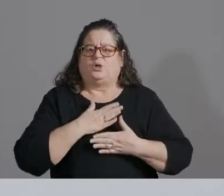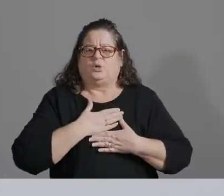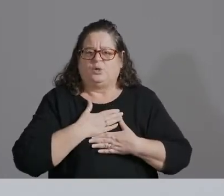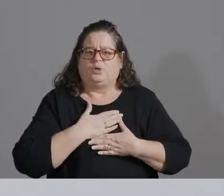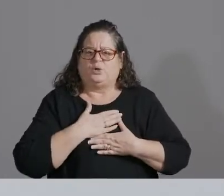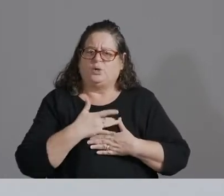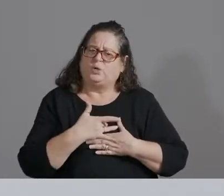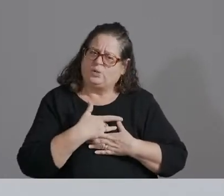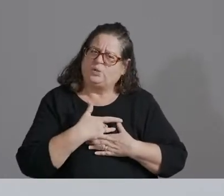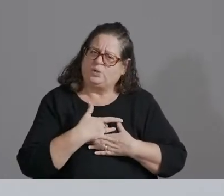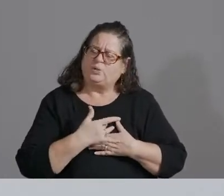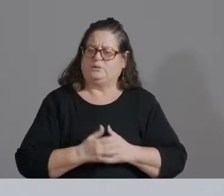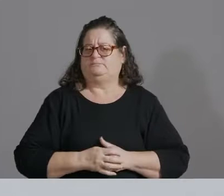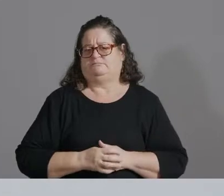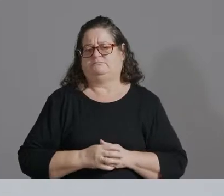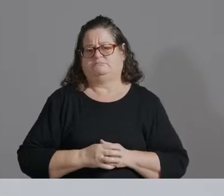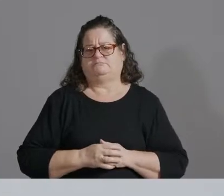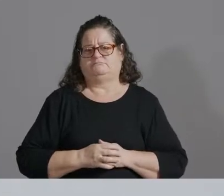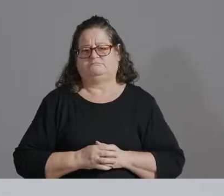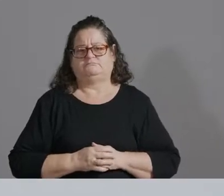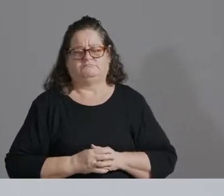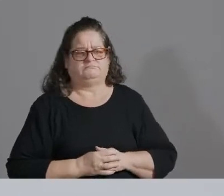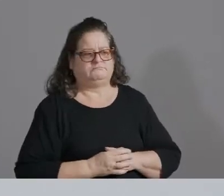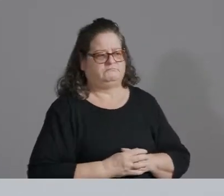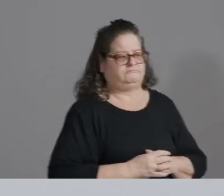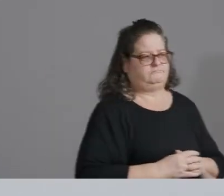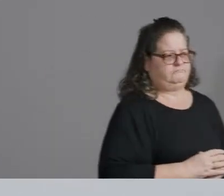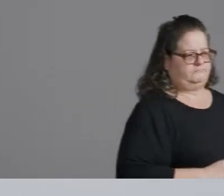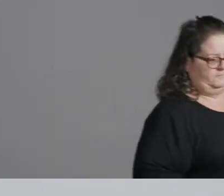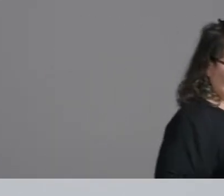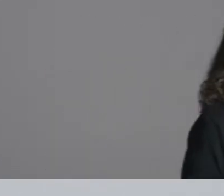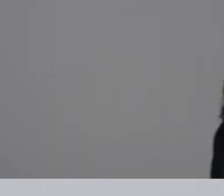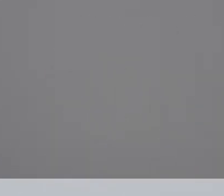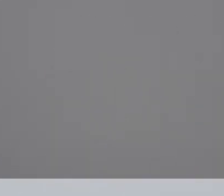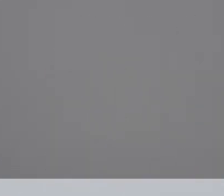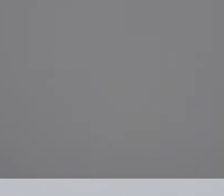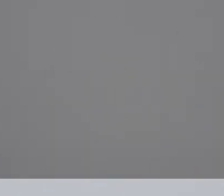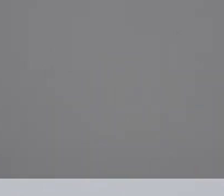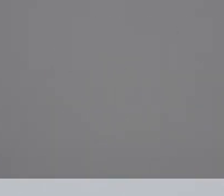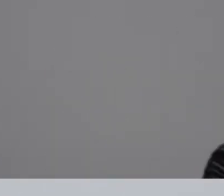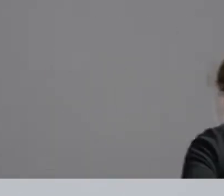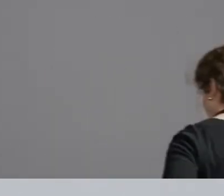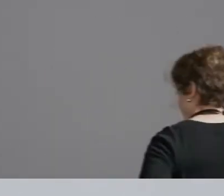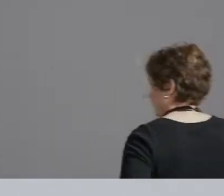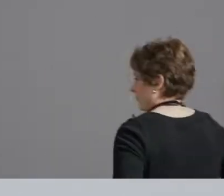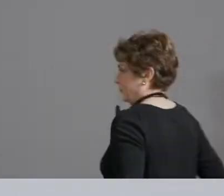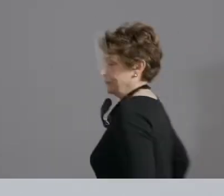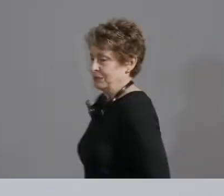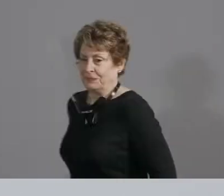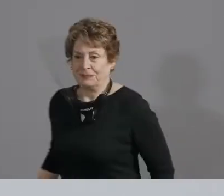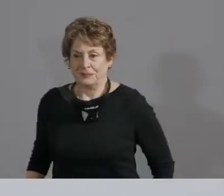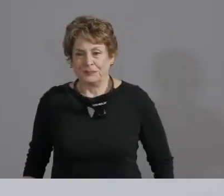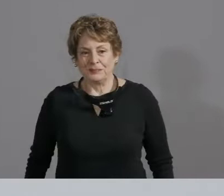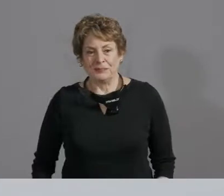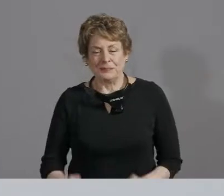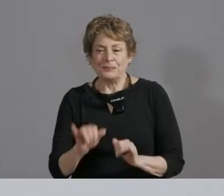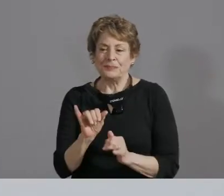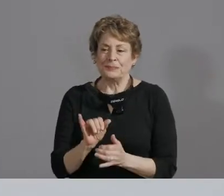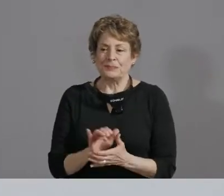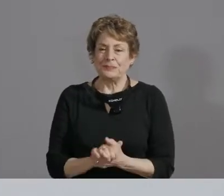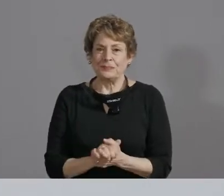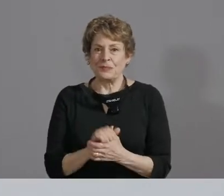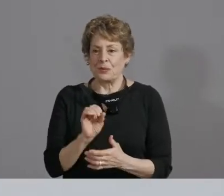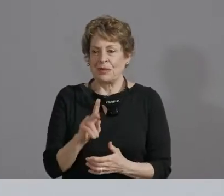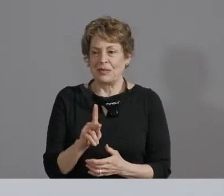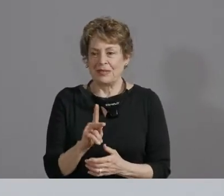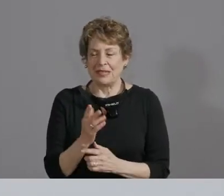Okay, thank you. And that's why, you know, with 15,000 deaths now, I just didn't, do you feel that there was anything more